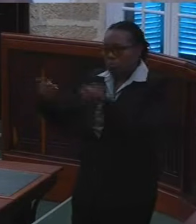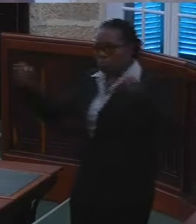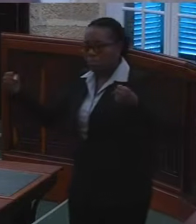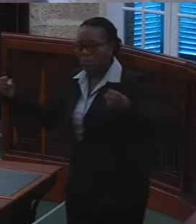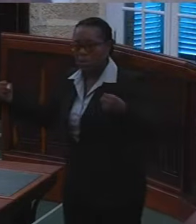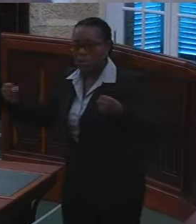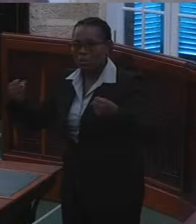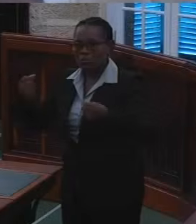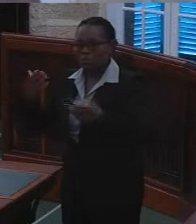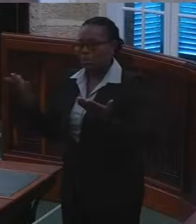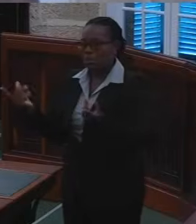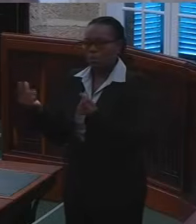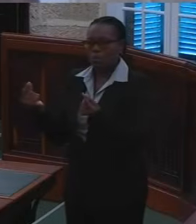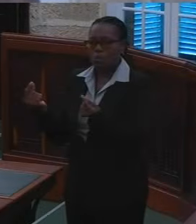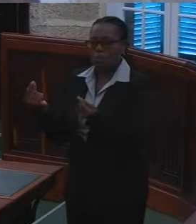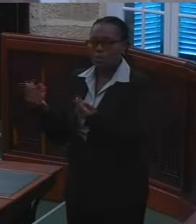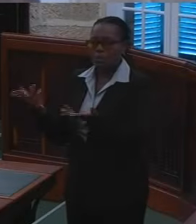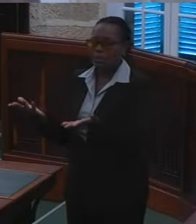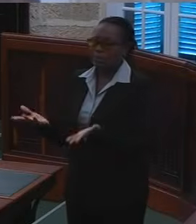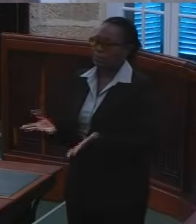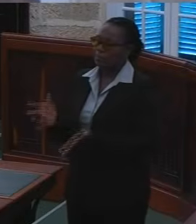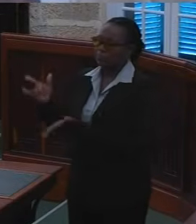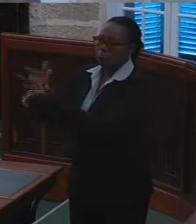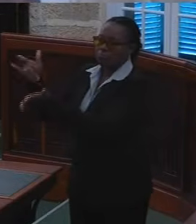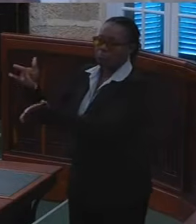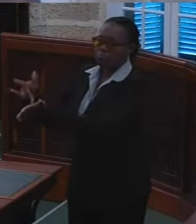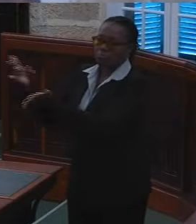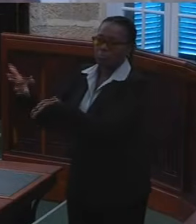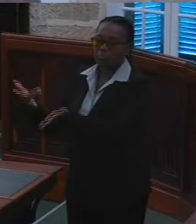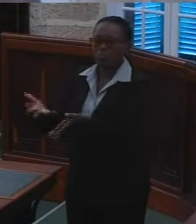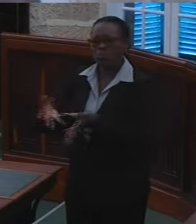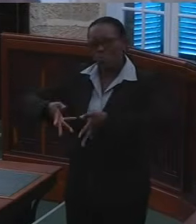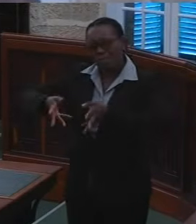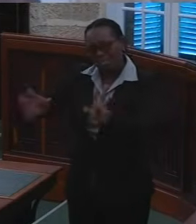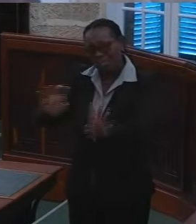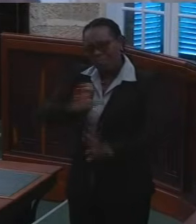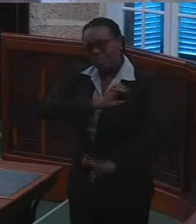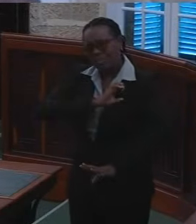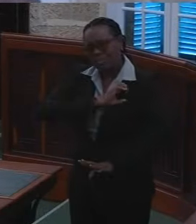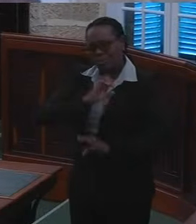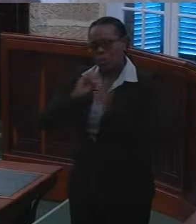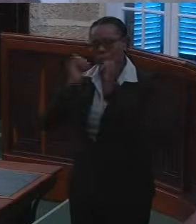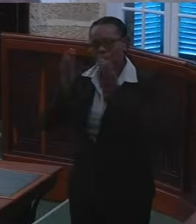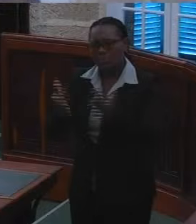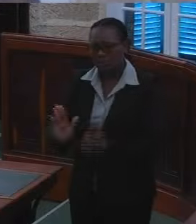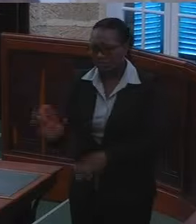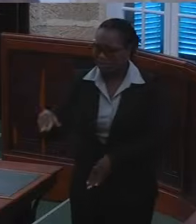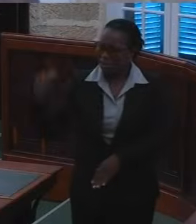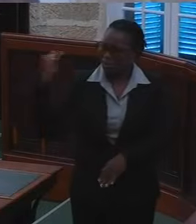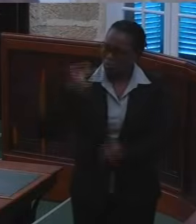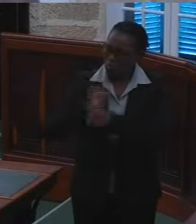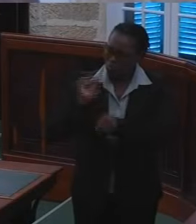here. So let the officers and the authorized persons do their job in a safe manner. That's what we are saying.